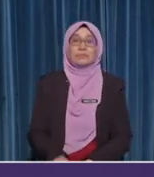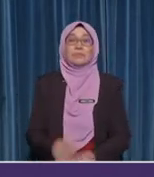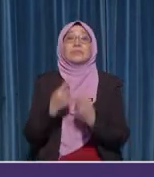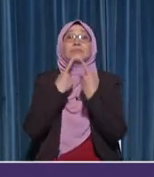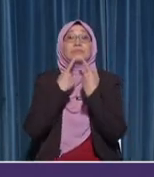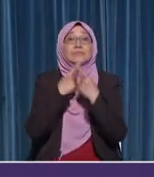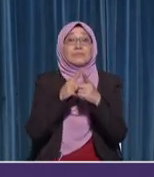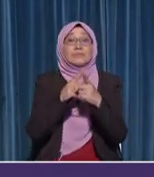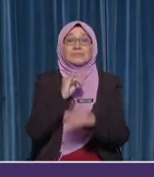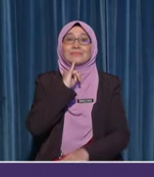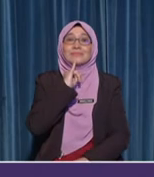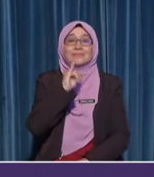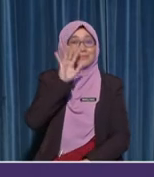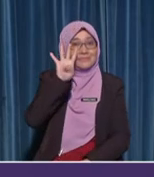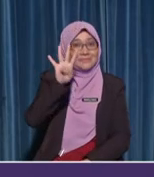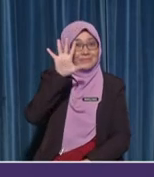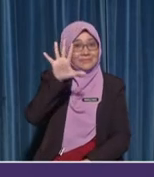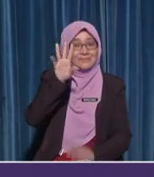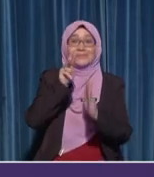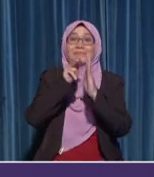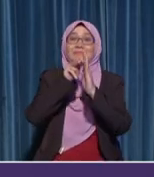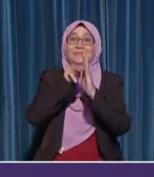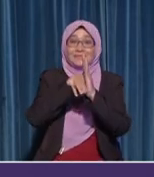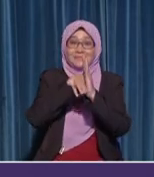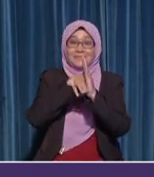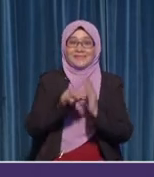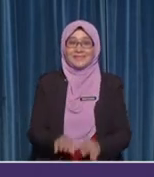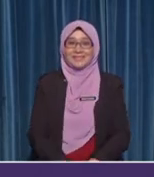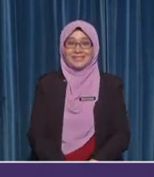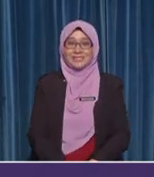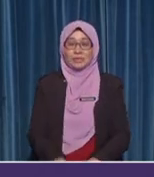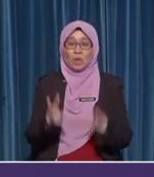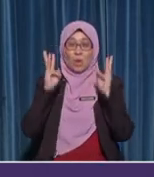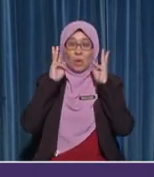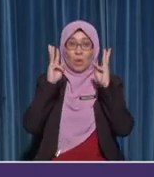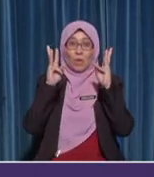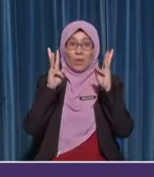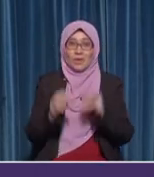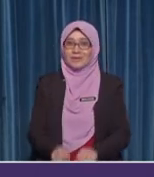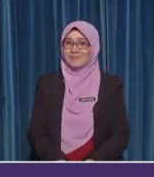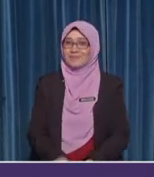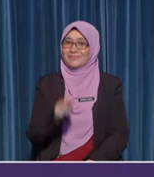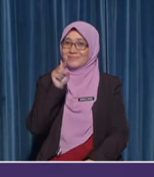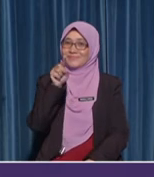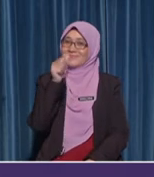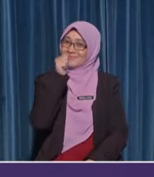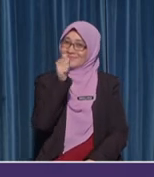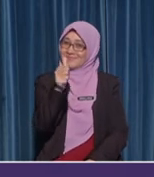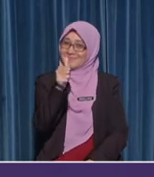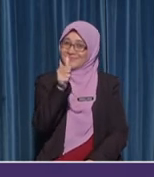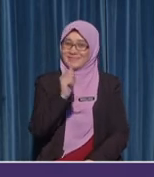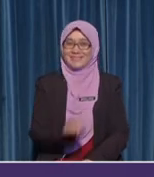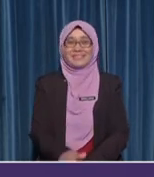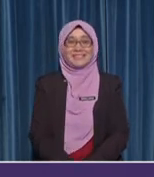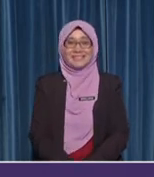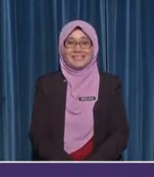answer is 45 minutes. Wow, you are getting better at this